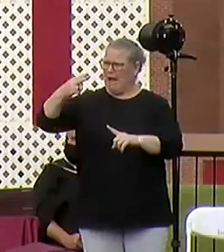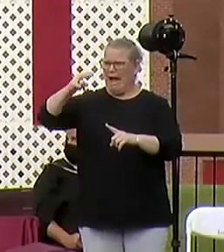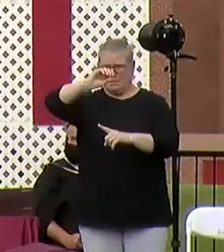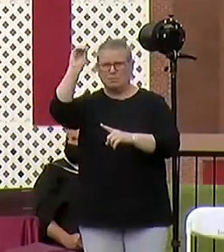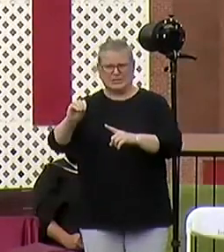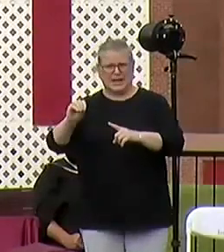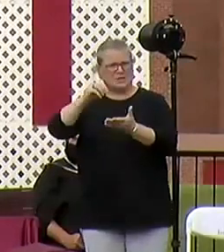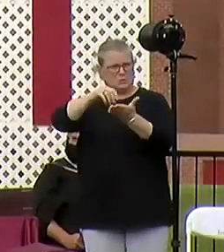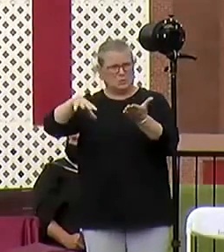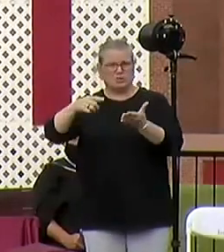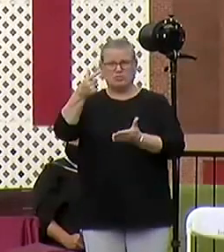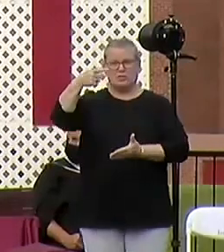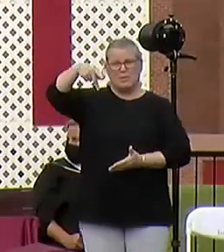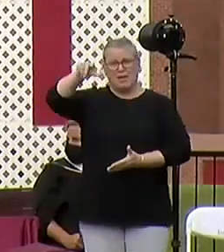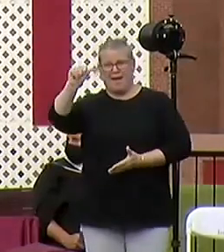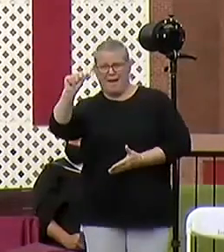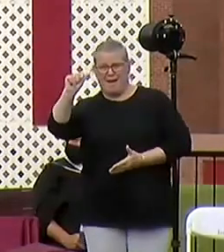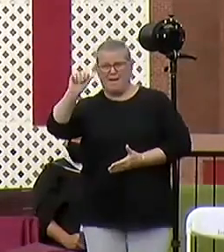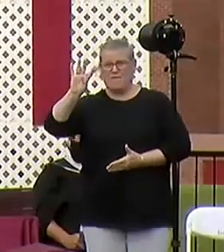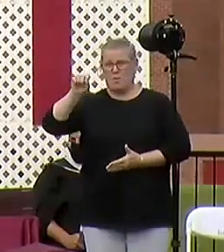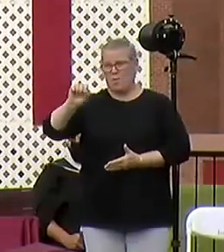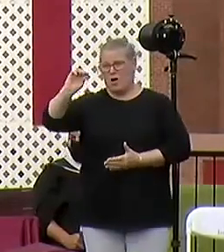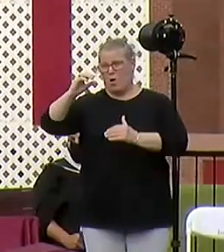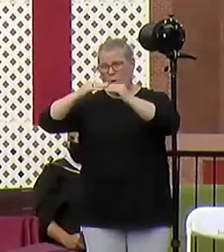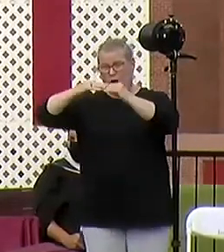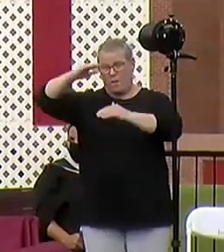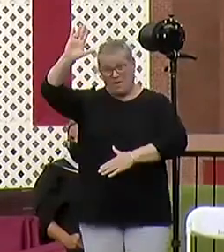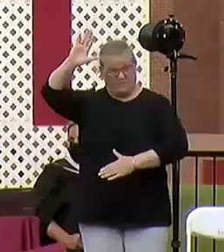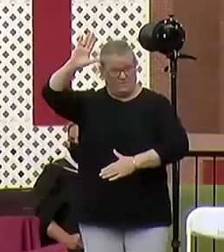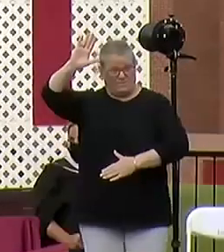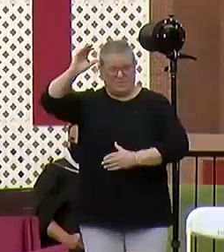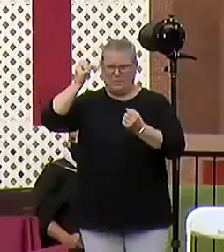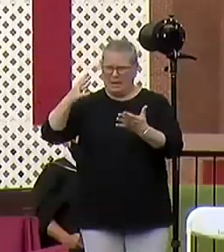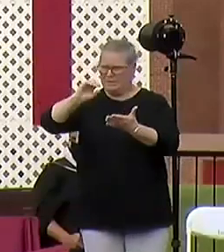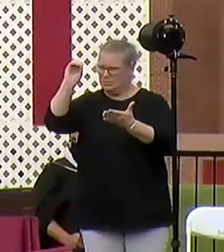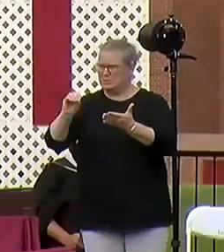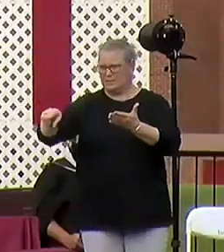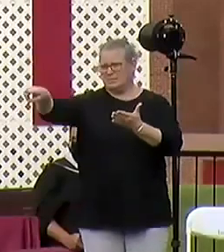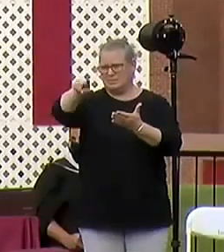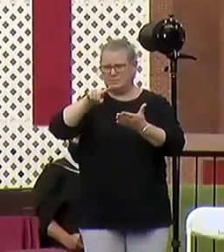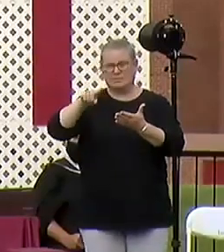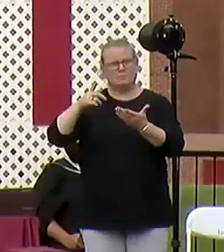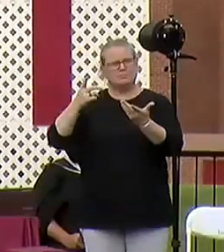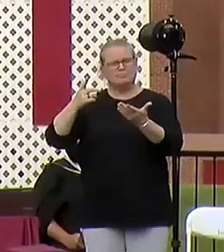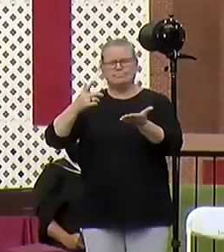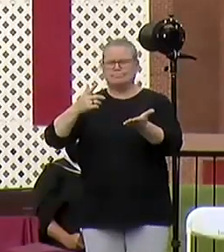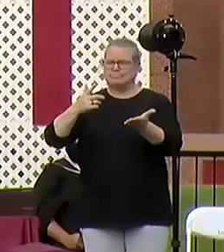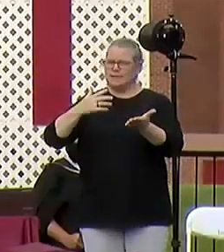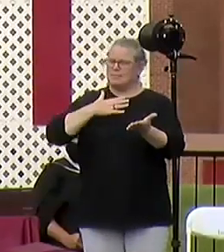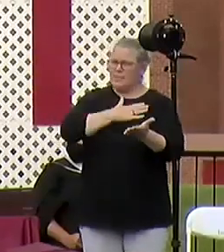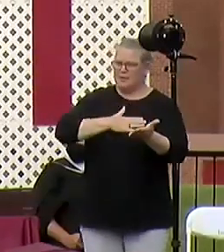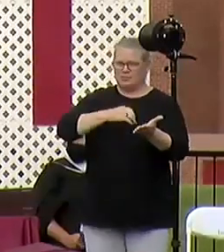averages exceed 4.0. It gives me great pleasure and pride to announce